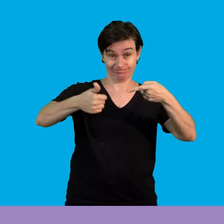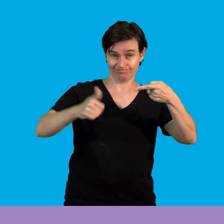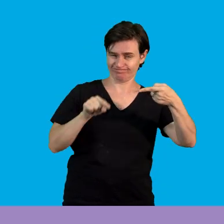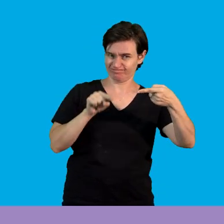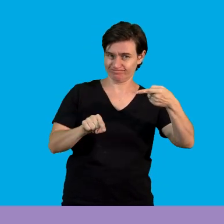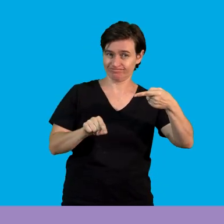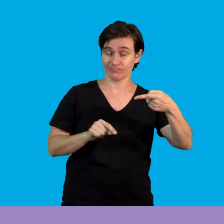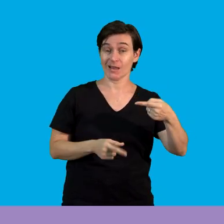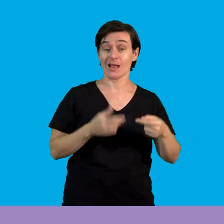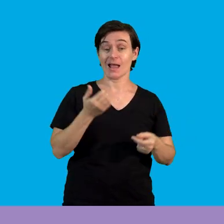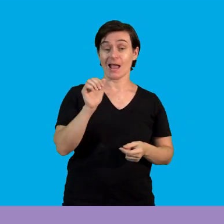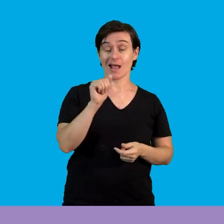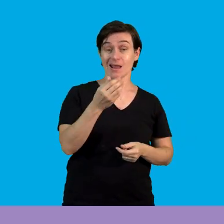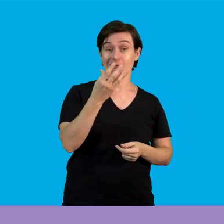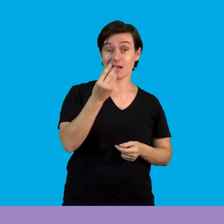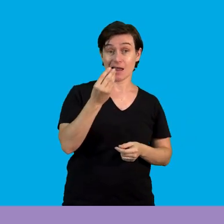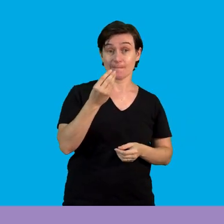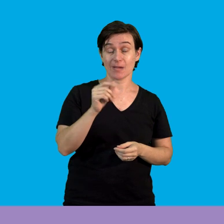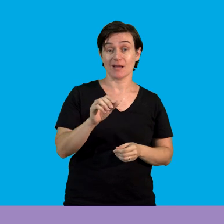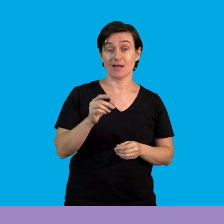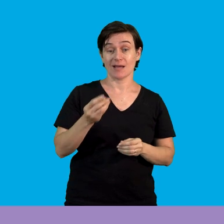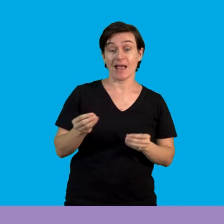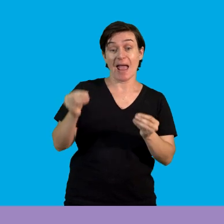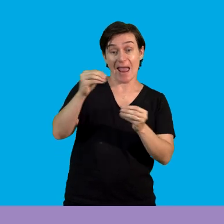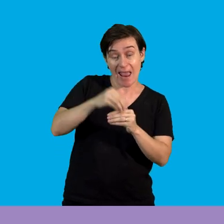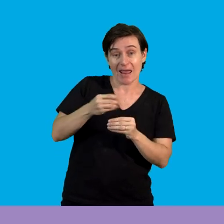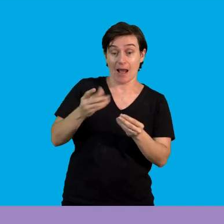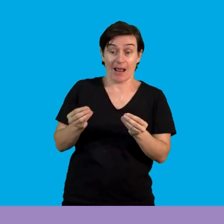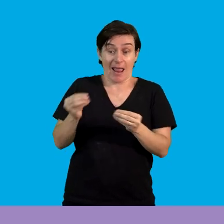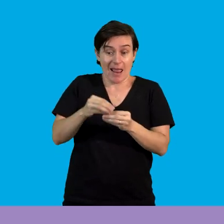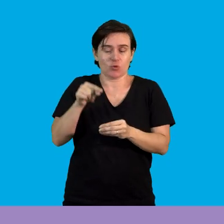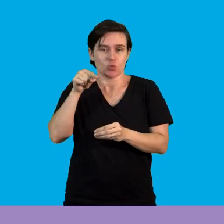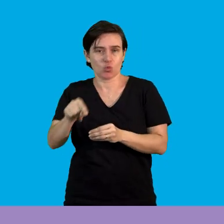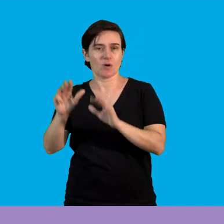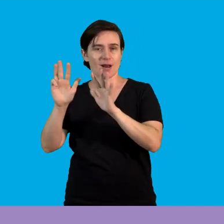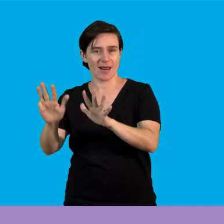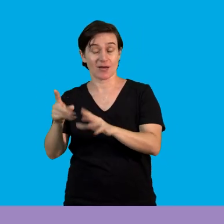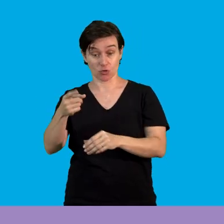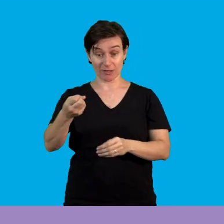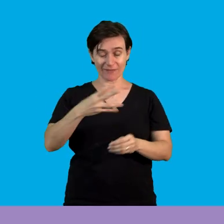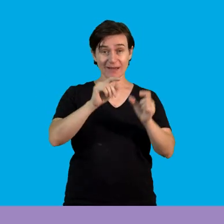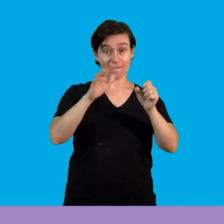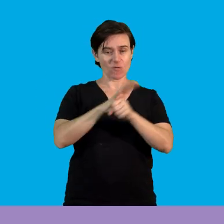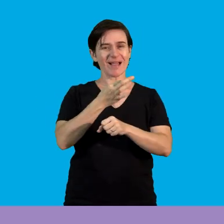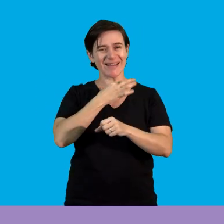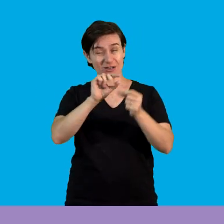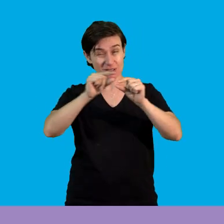is a number added to 9. So which means we are given sentences, we need to convert them